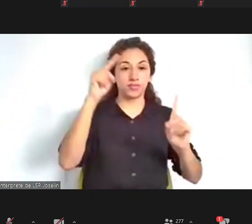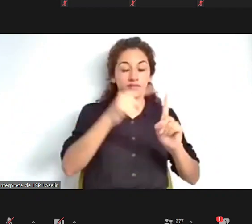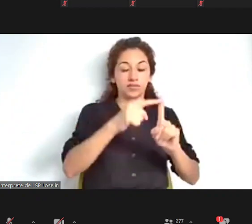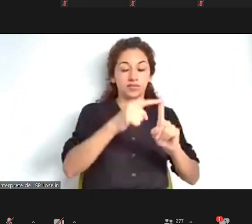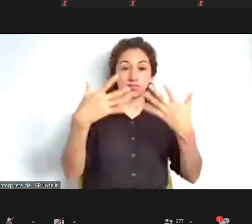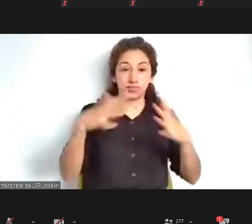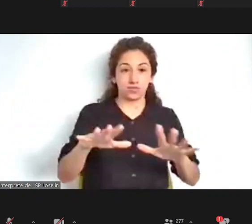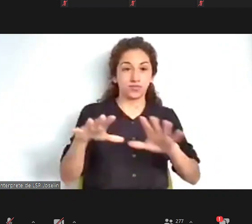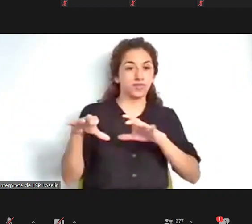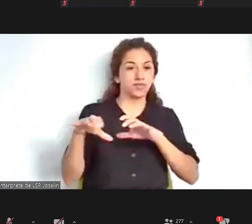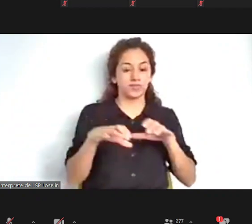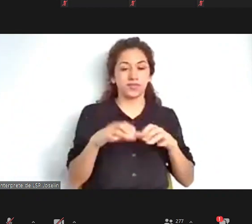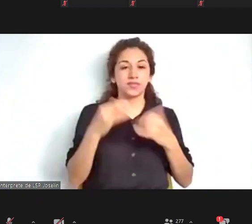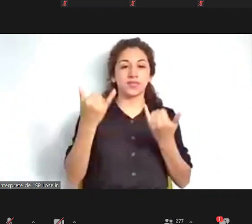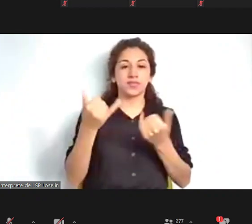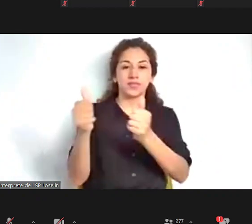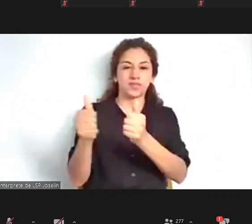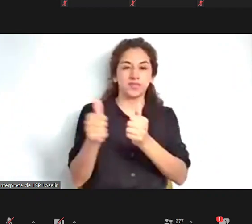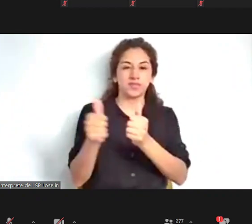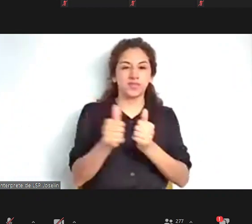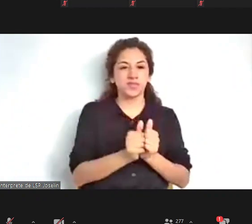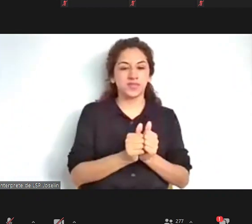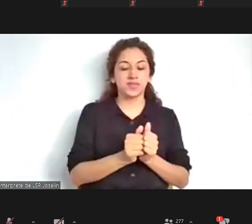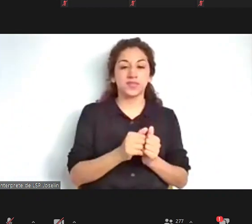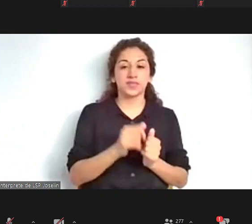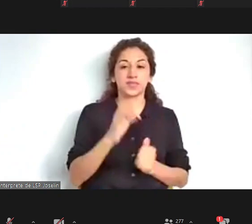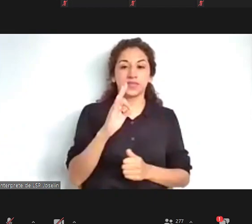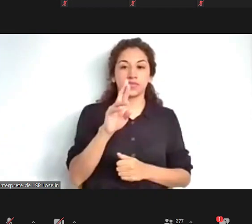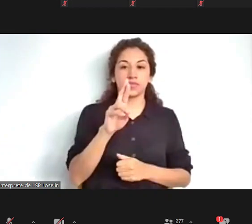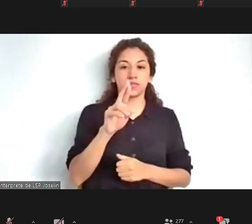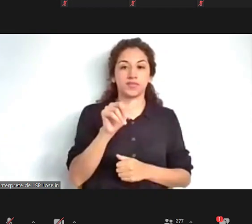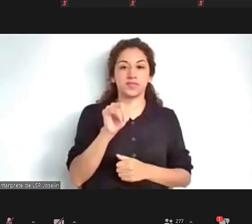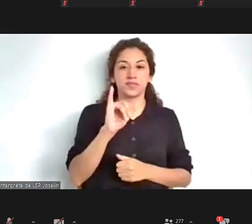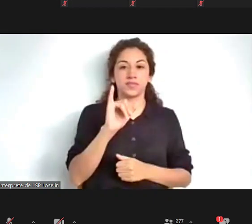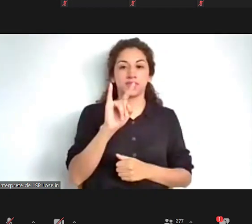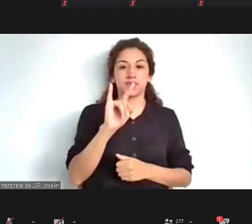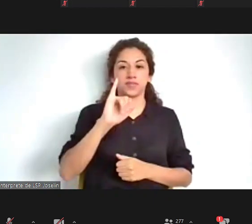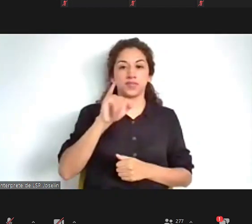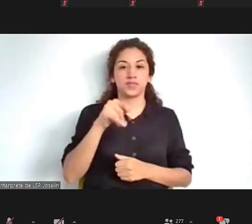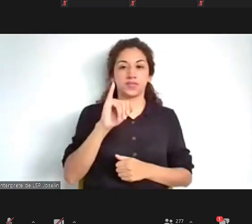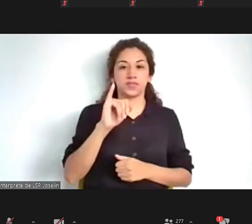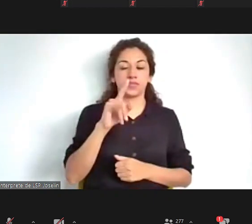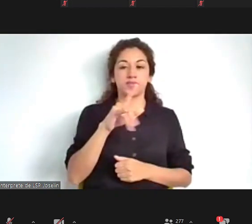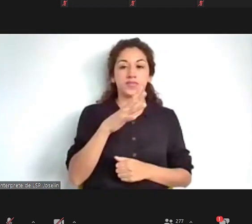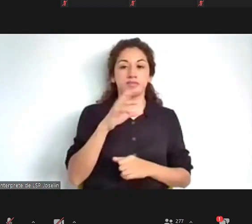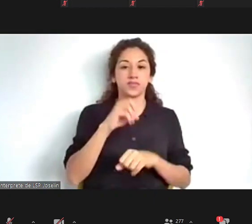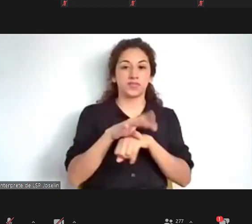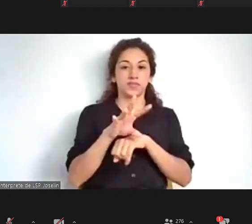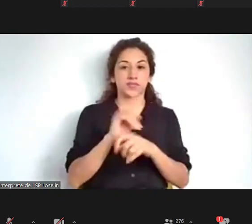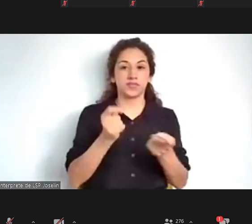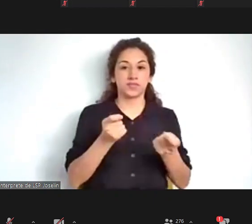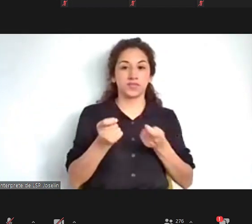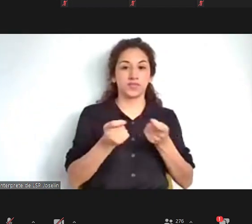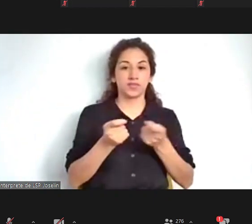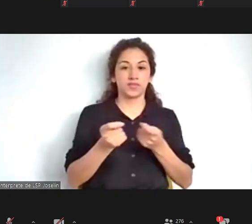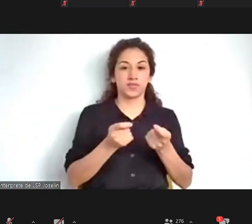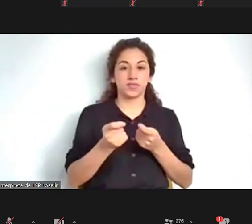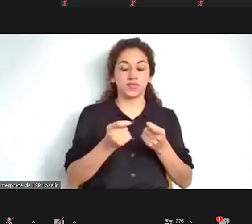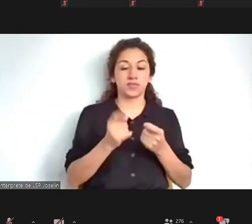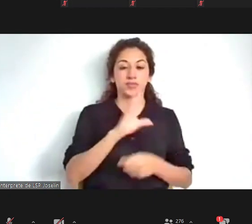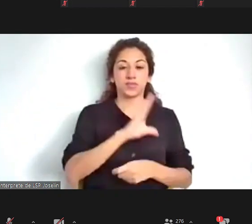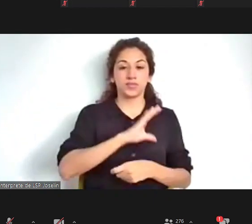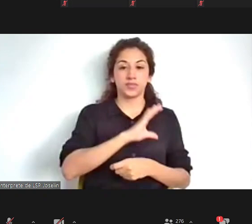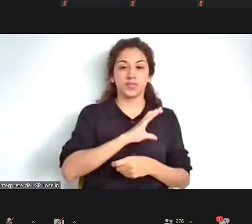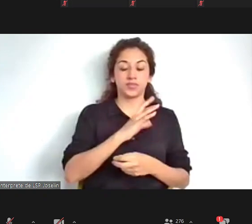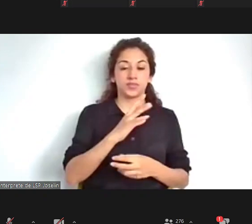experiences that have already been developed we have rocky boule who is the manager of the project